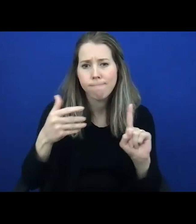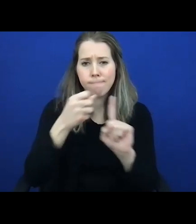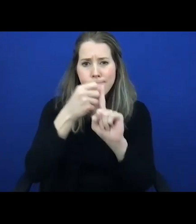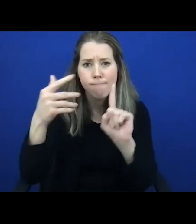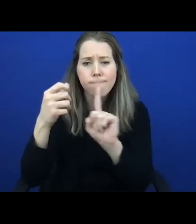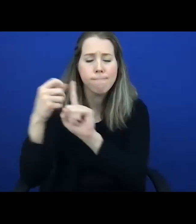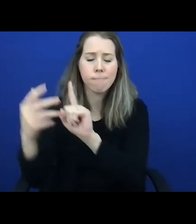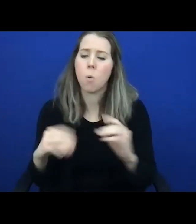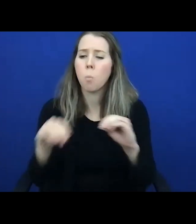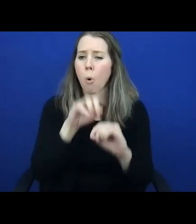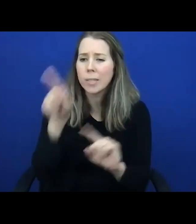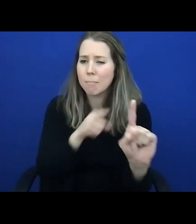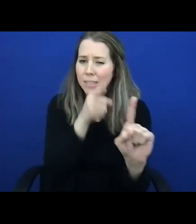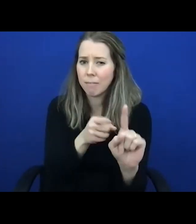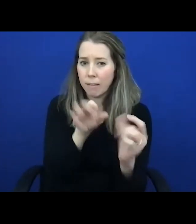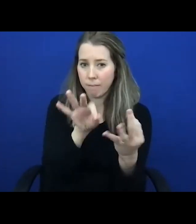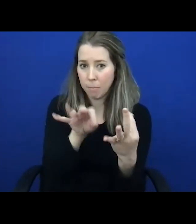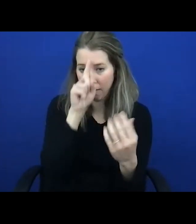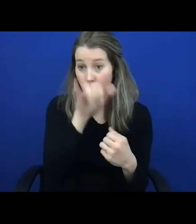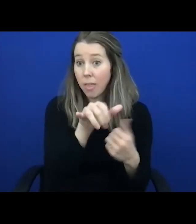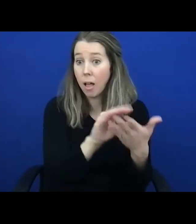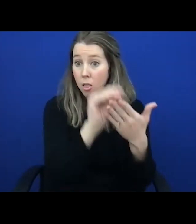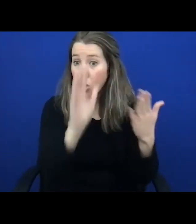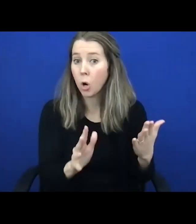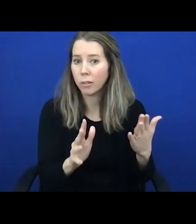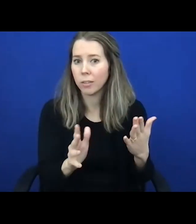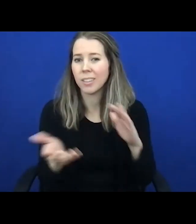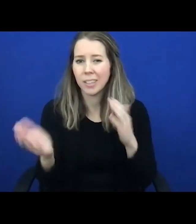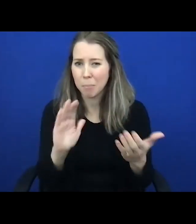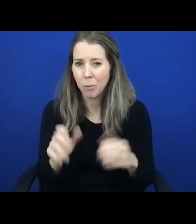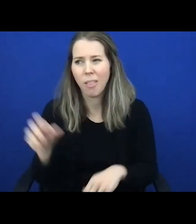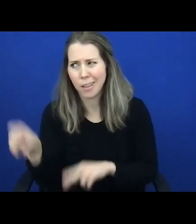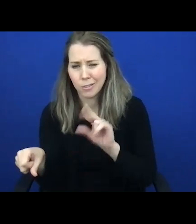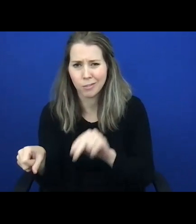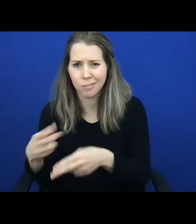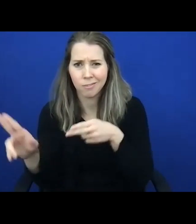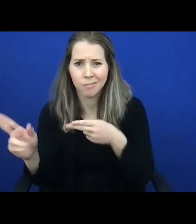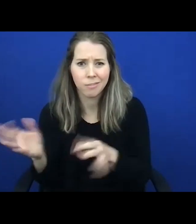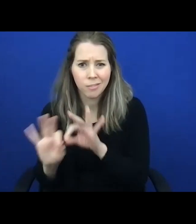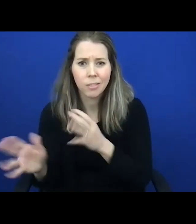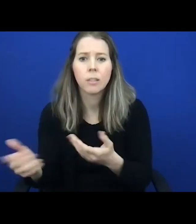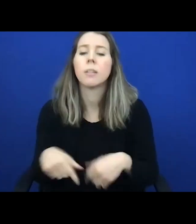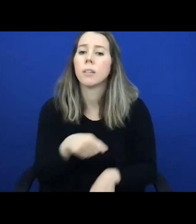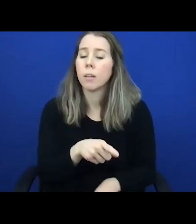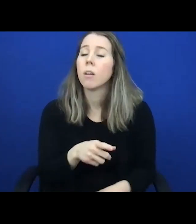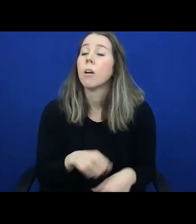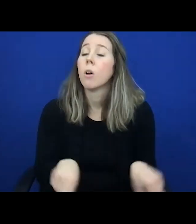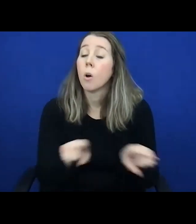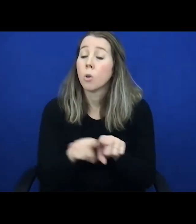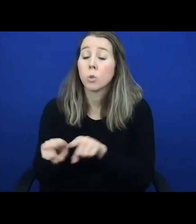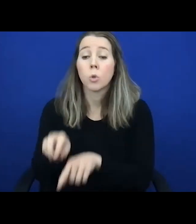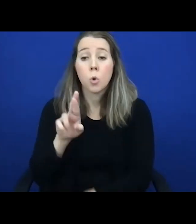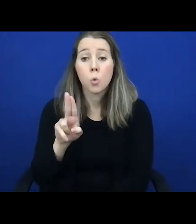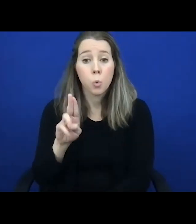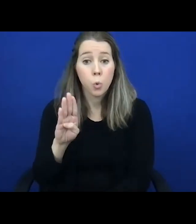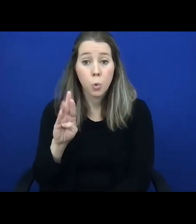specific feedback then to the learner, as opposed to yes or no. We also make the rubrics readily